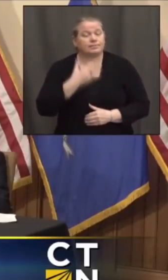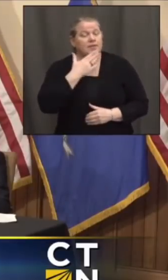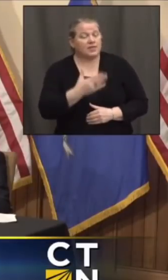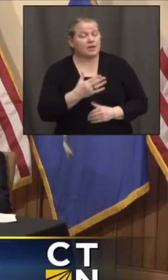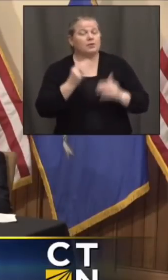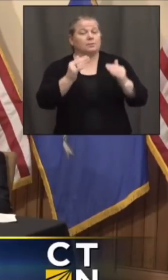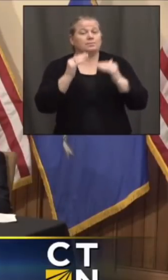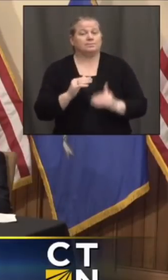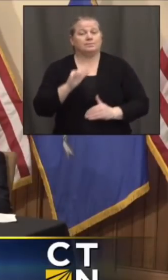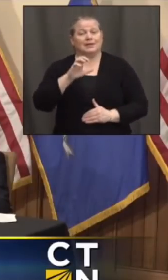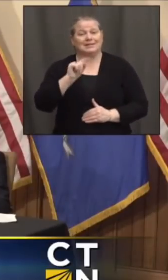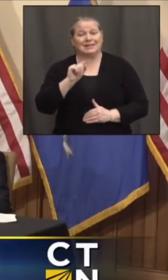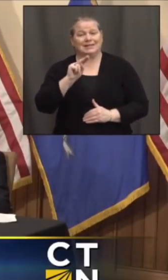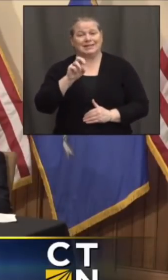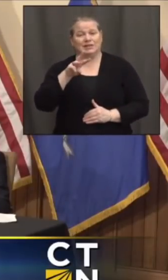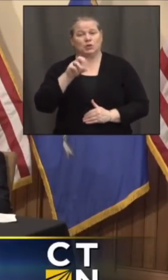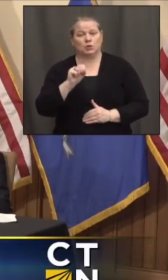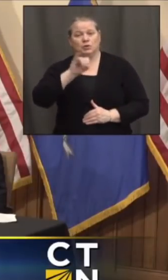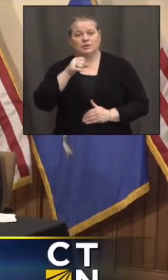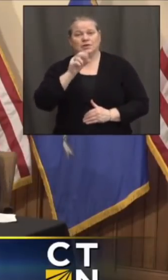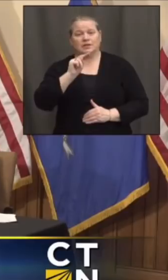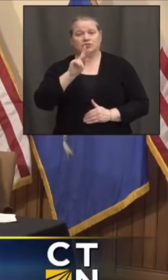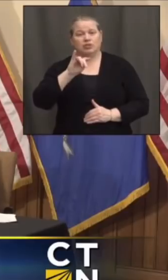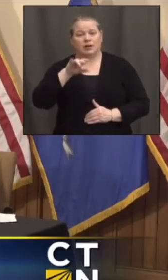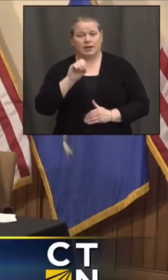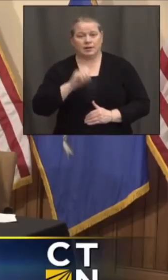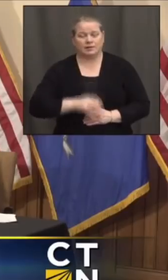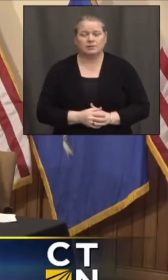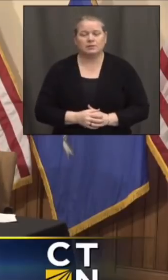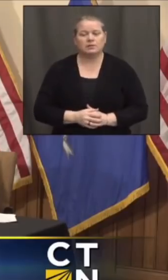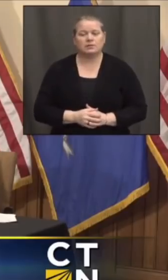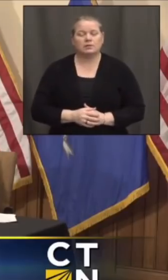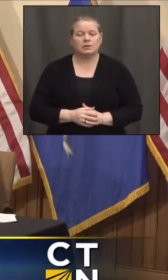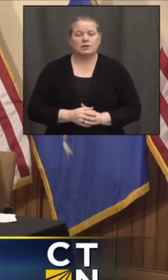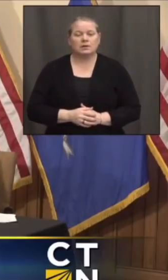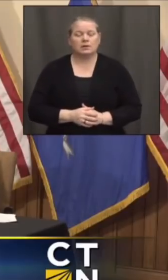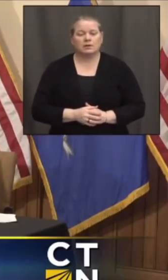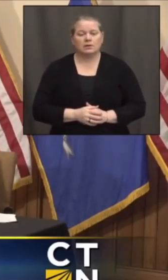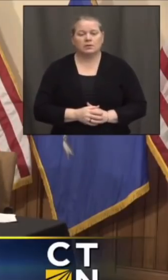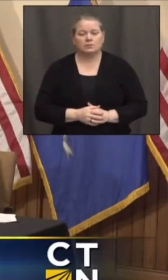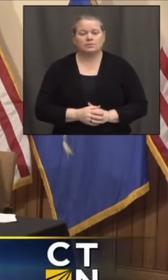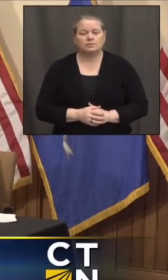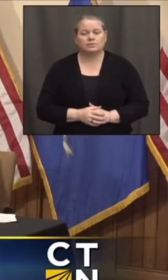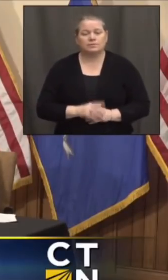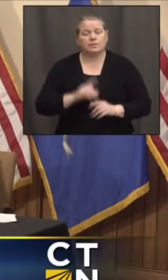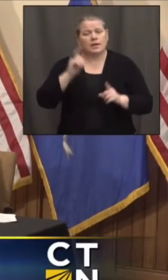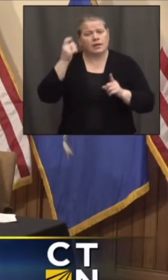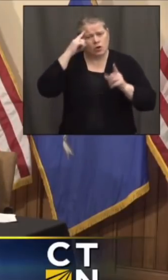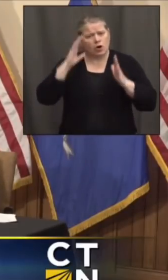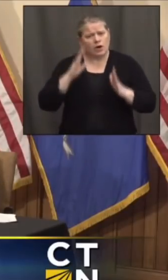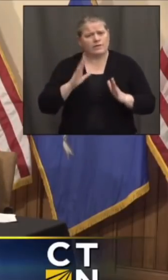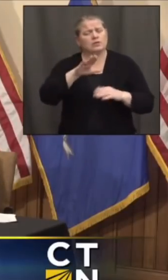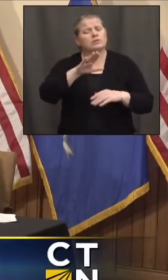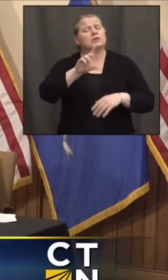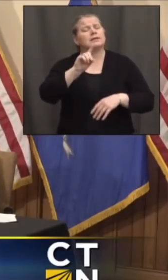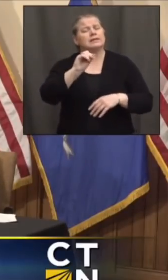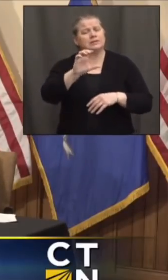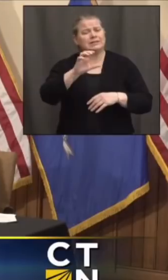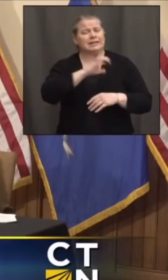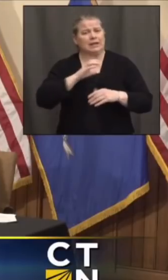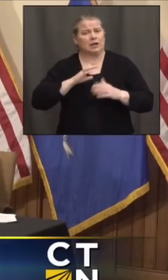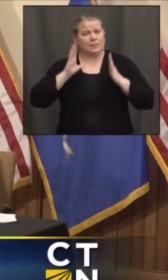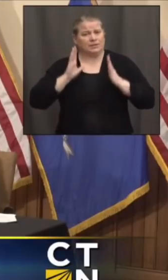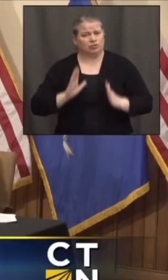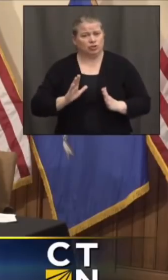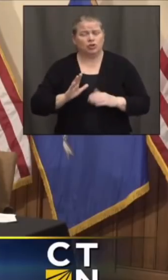Thanks, Max. Governor, you're the DOC commissioner today. In addition to announcing some things on vaccines, he talked